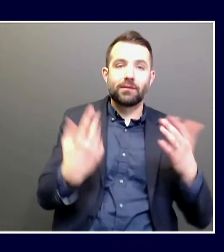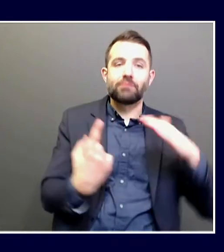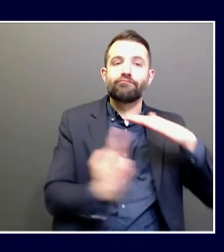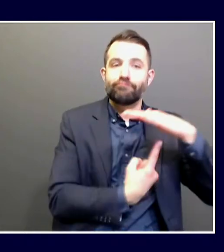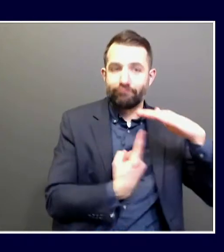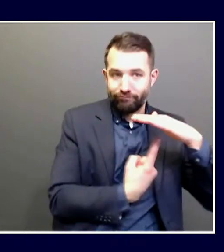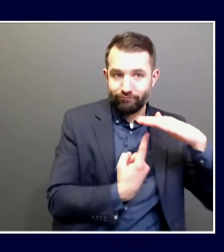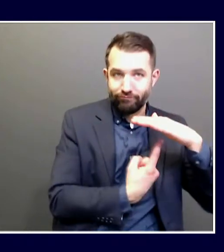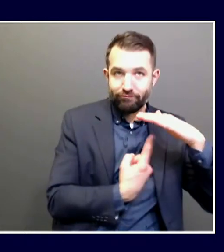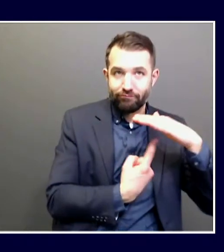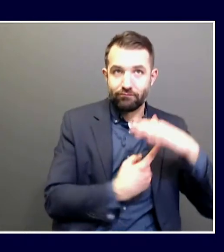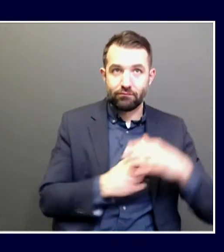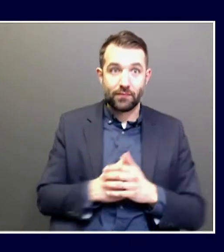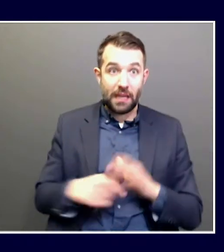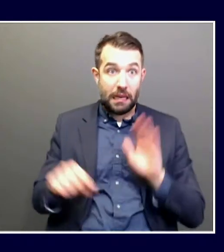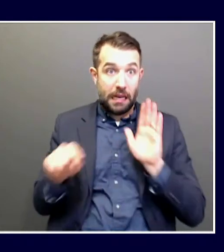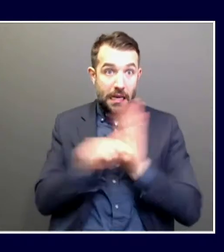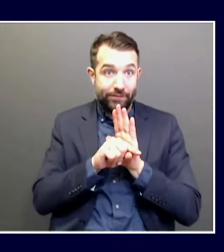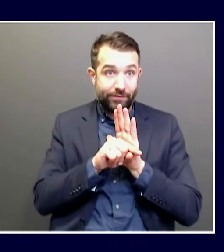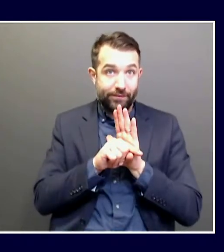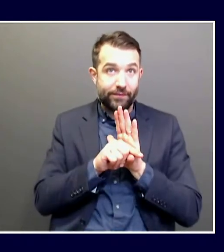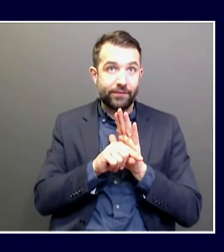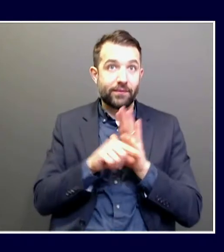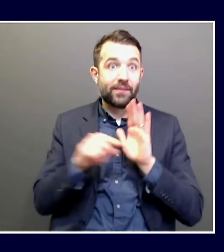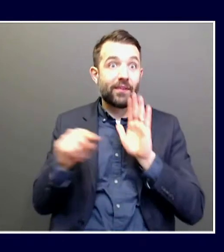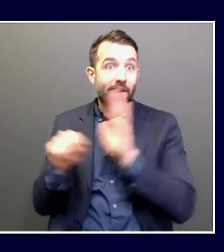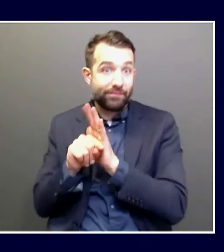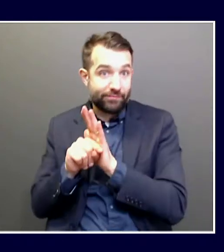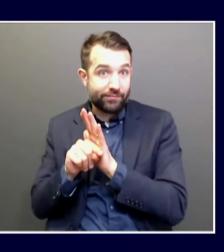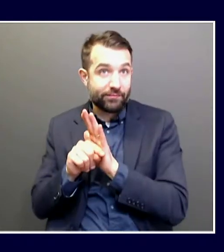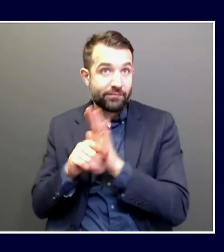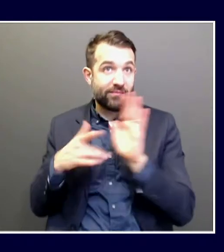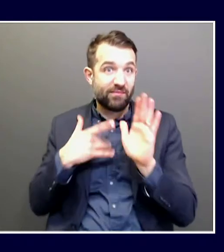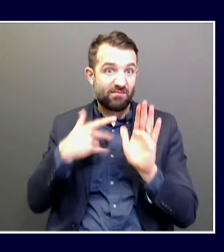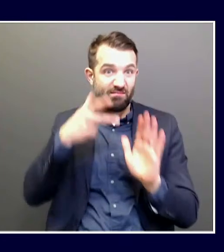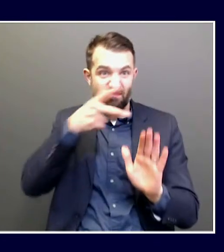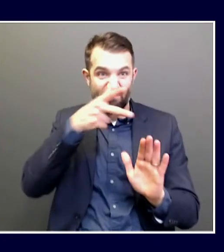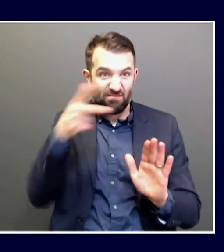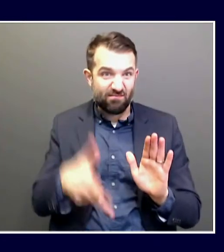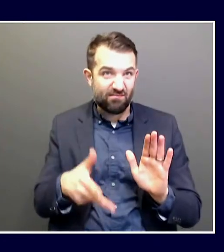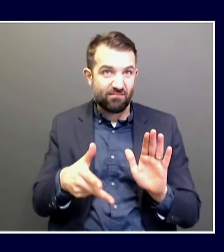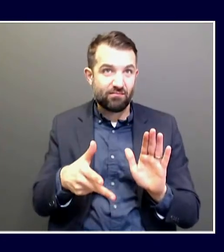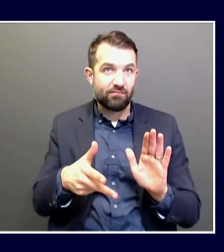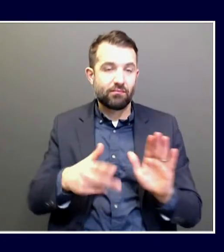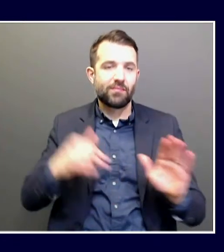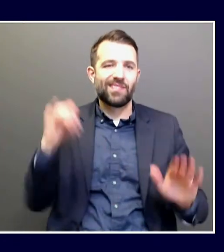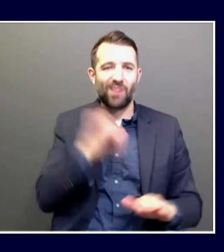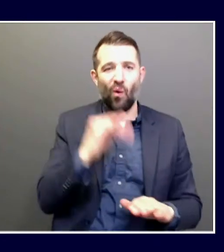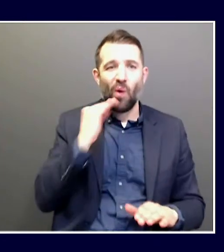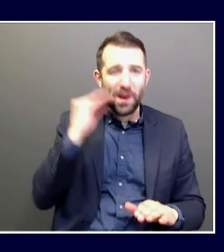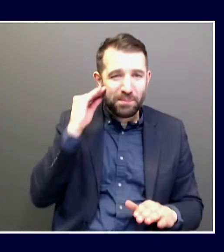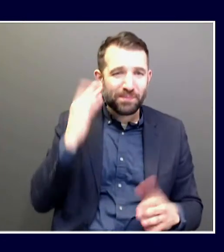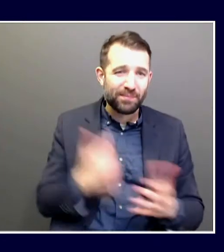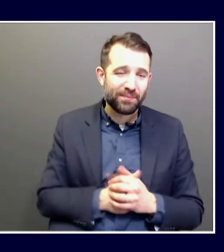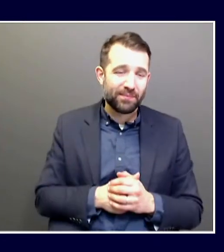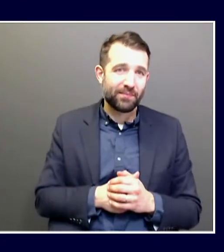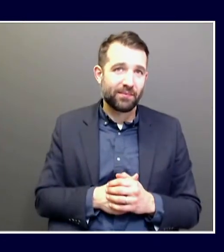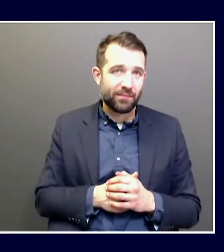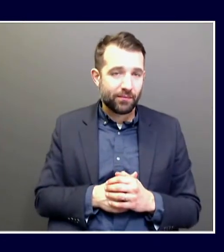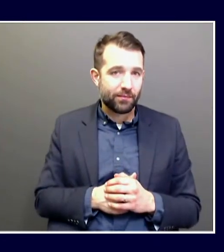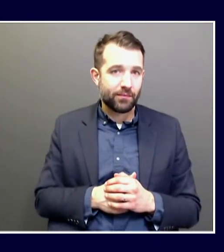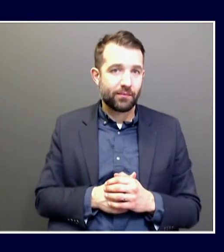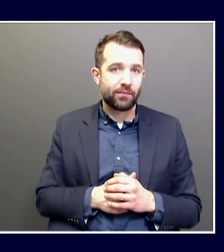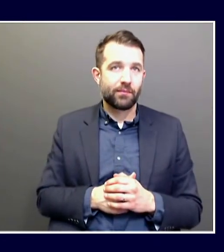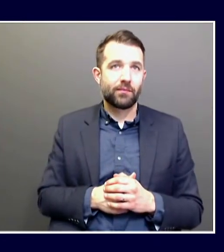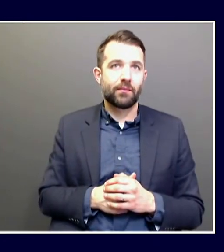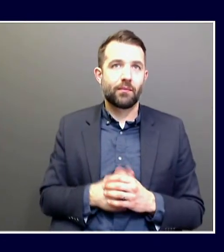negatives, but you're still feeling crummy, you should still be staying home. The other thing we're learning, and I think this is something that Mal